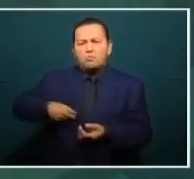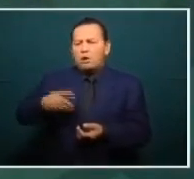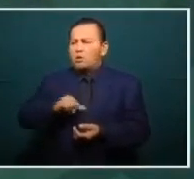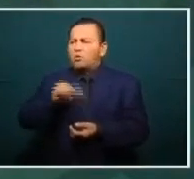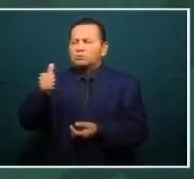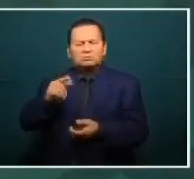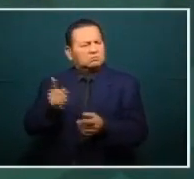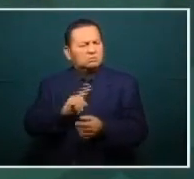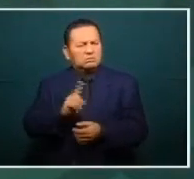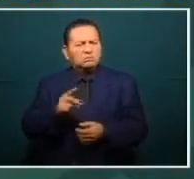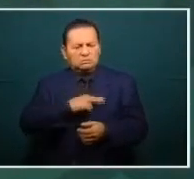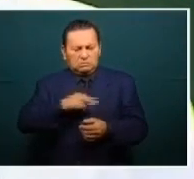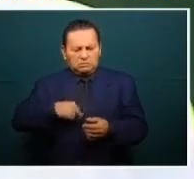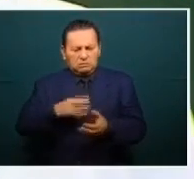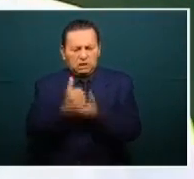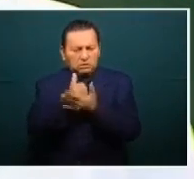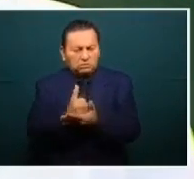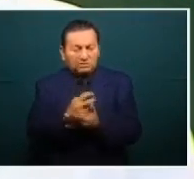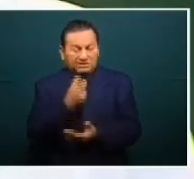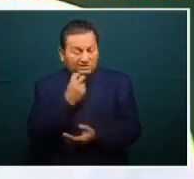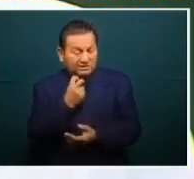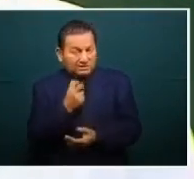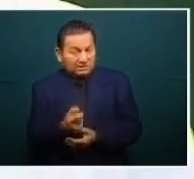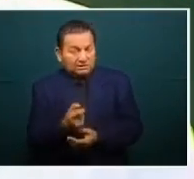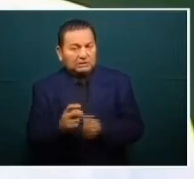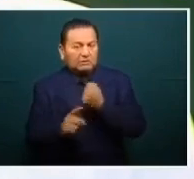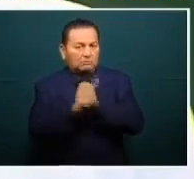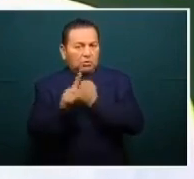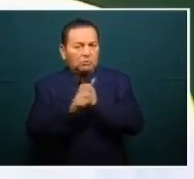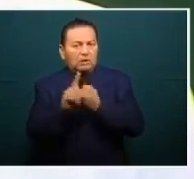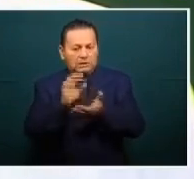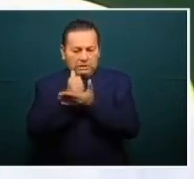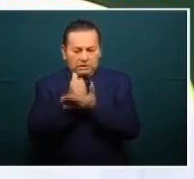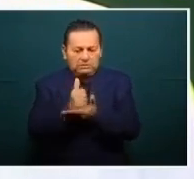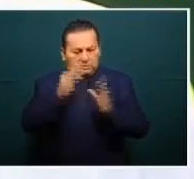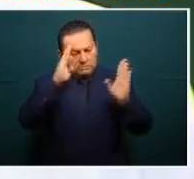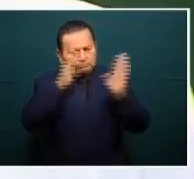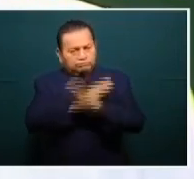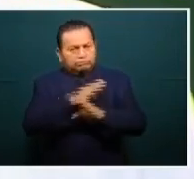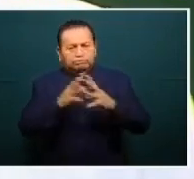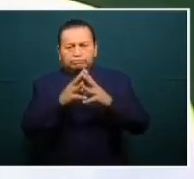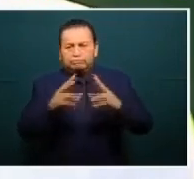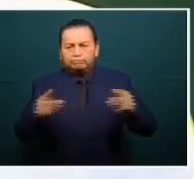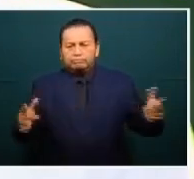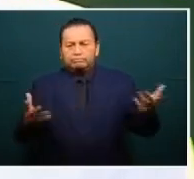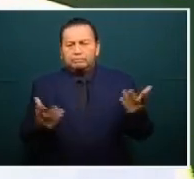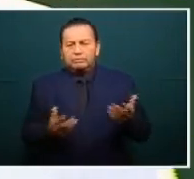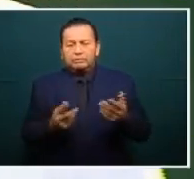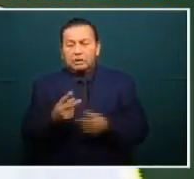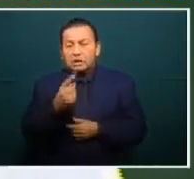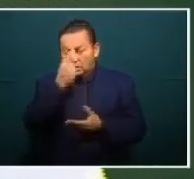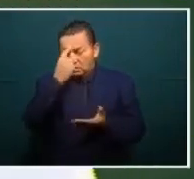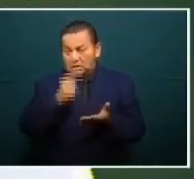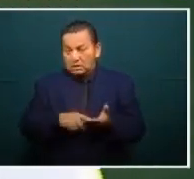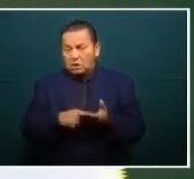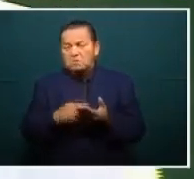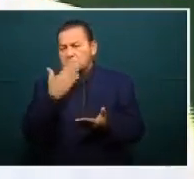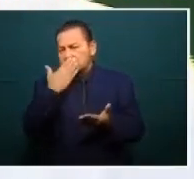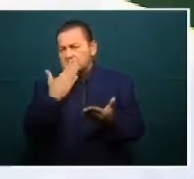we aren't blaming anybody else. We're trying to help to resolve this problem.